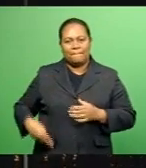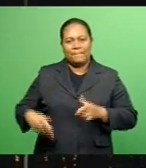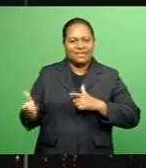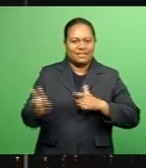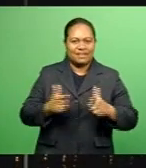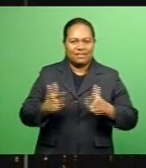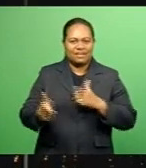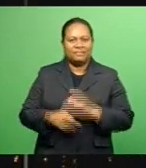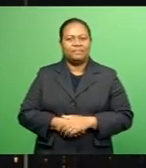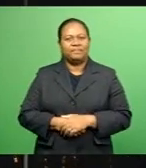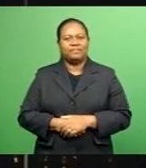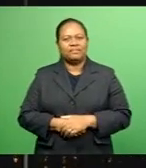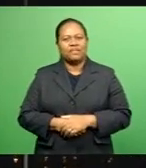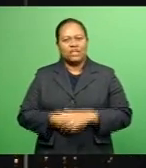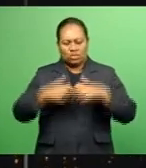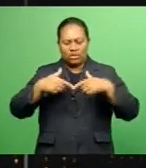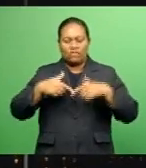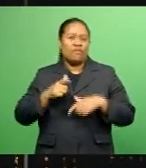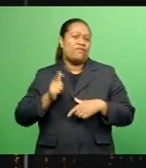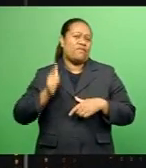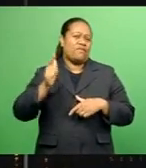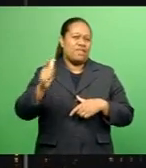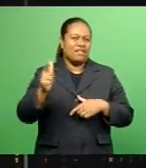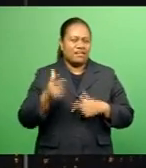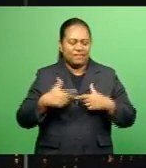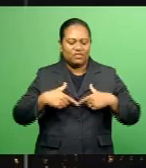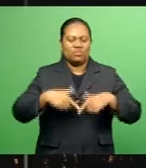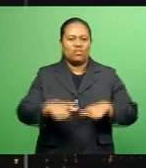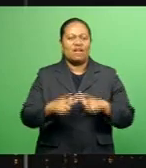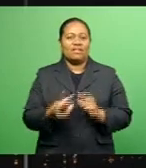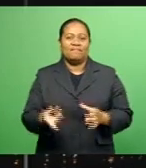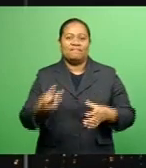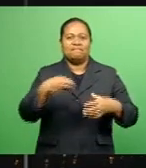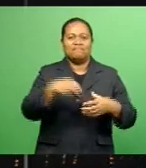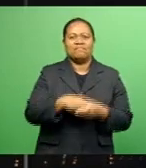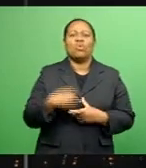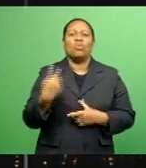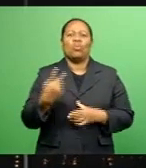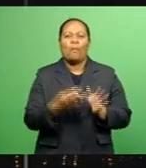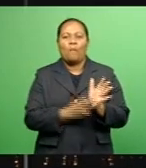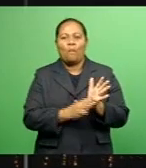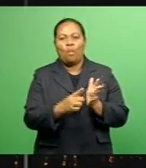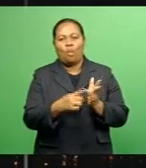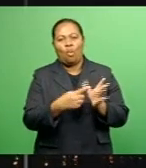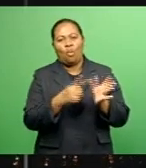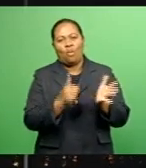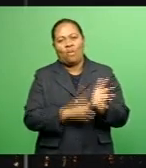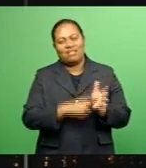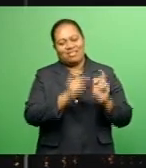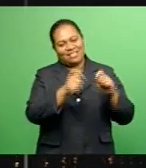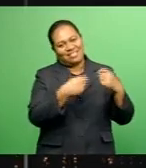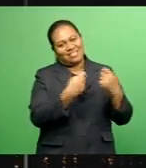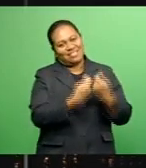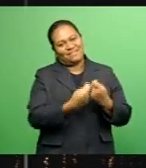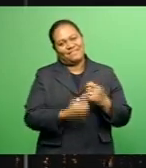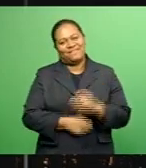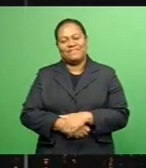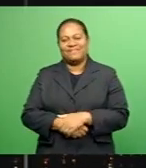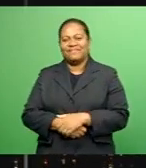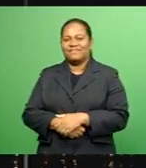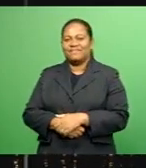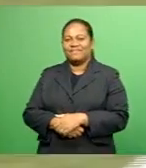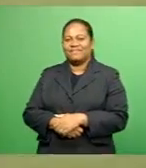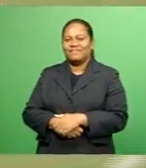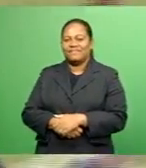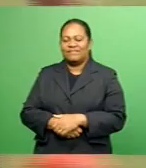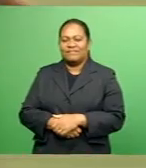The farthest travelling team that will feature in the tournament is Moala, who will be making their debut. Talei Matairakula